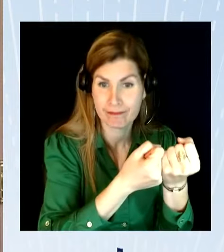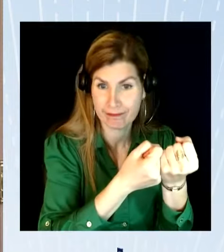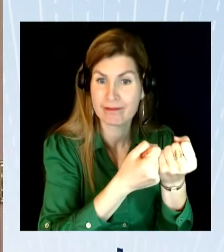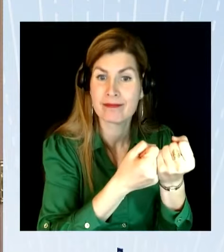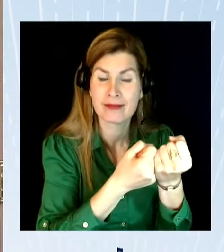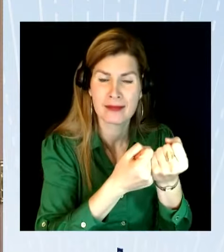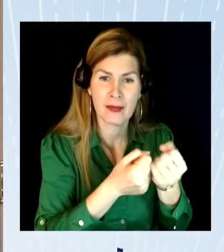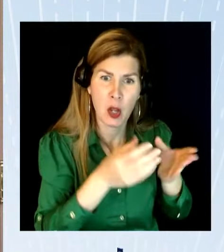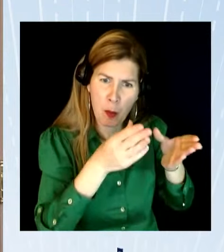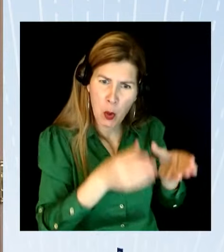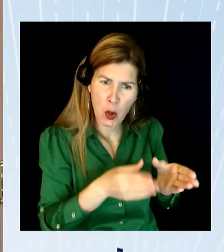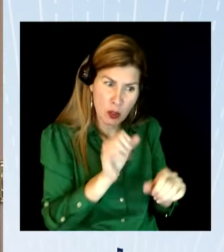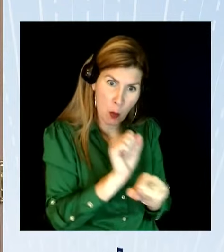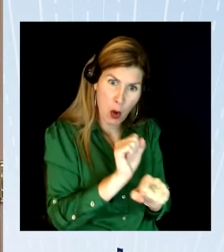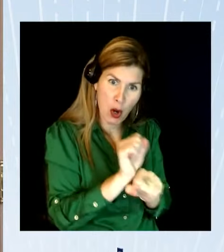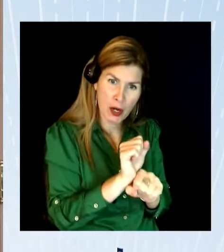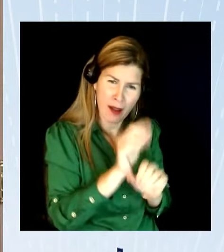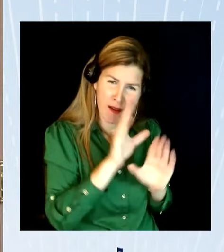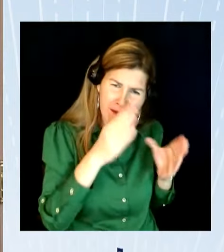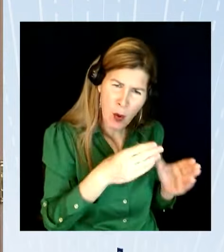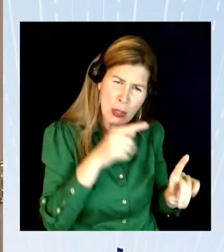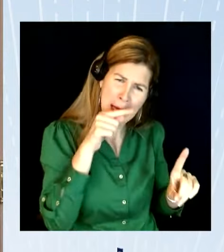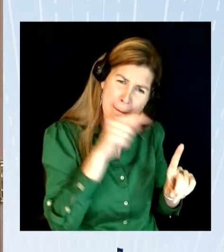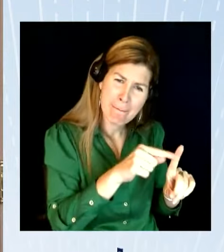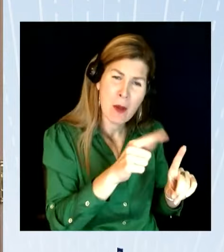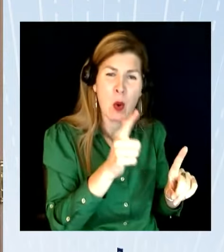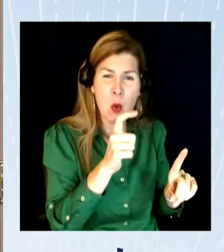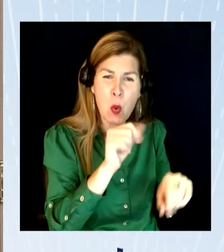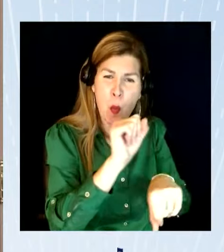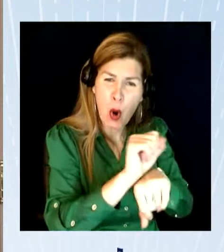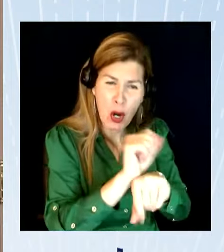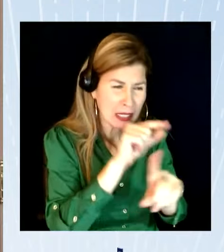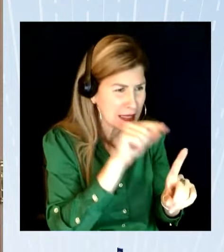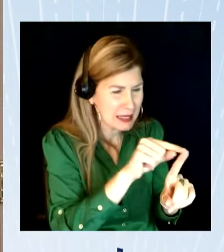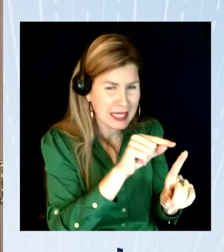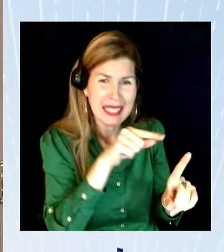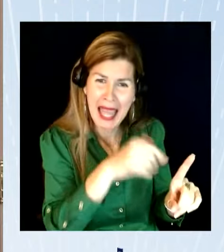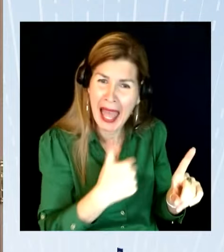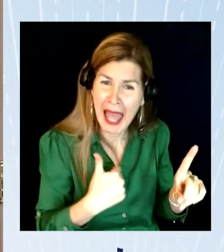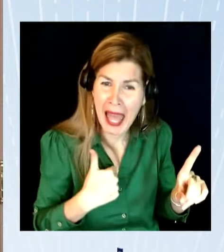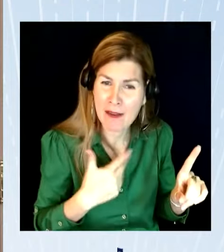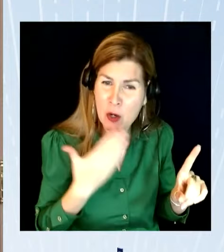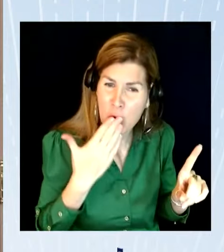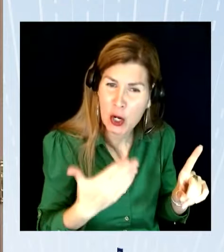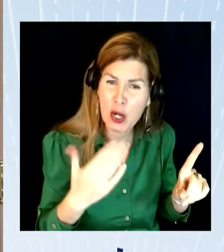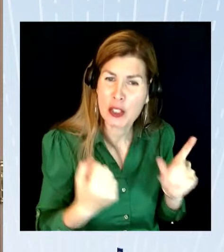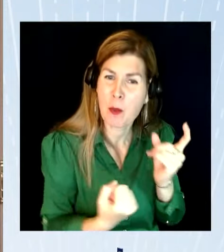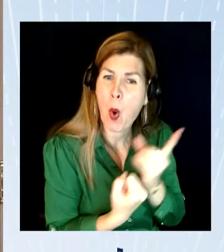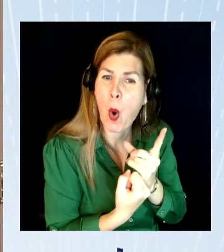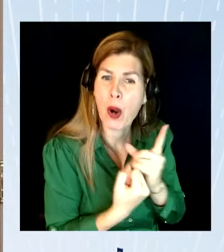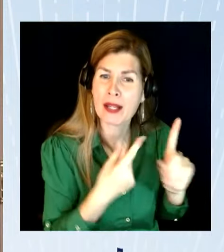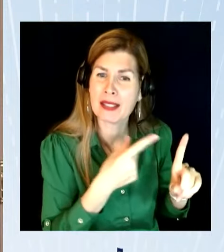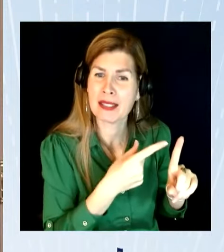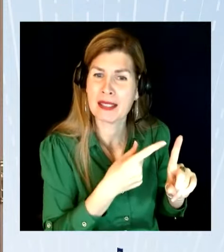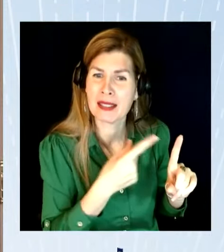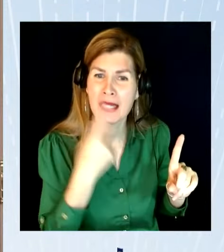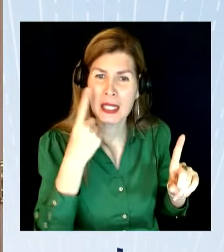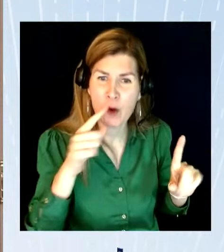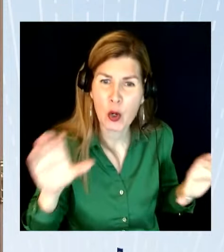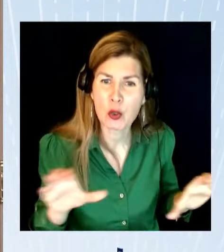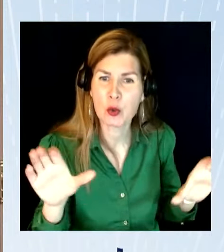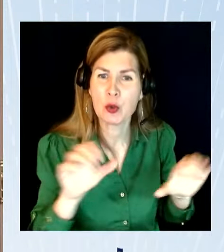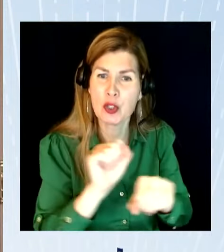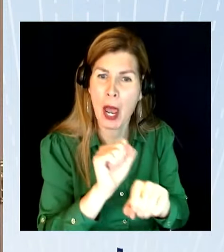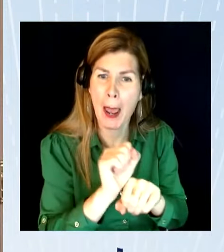the focal point here, making sure that they have the support that they need to be able to do these jobs and